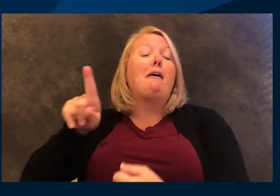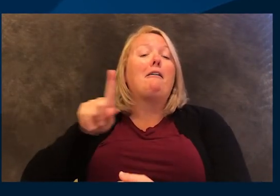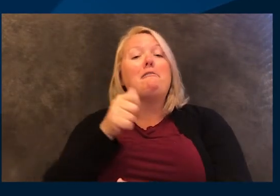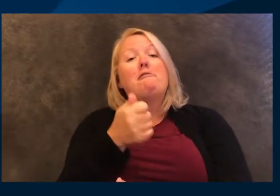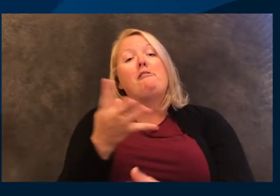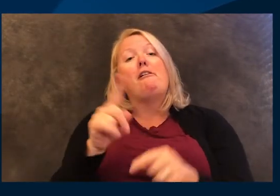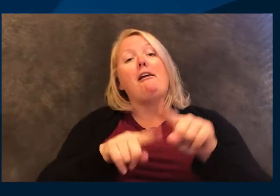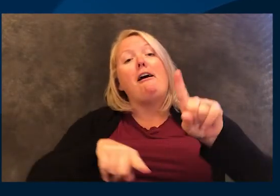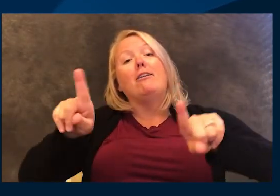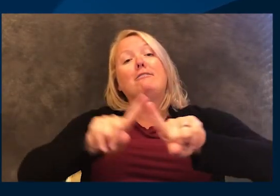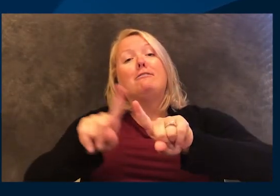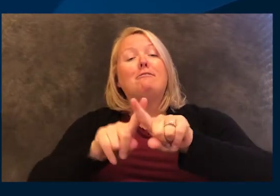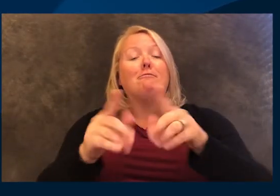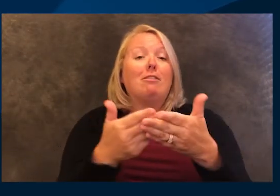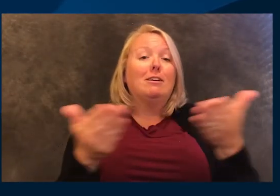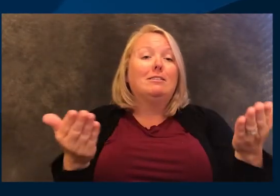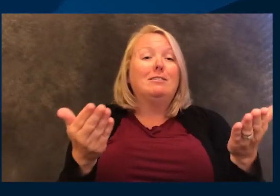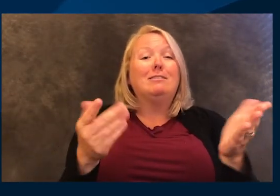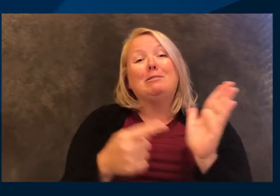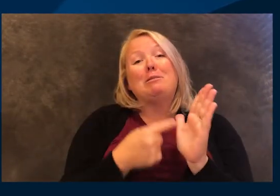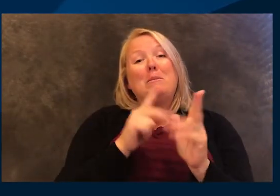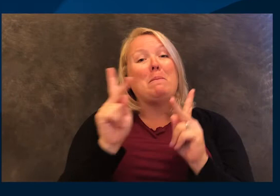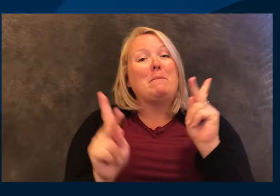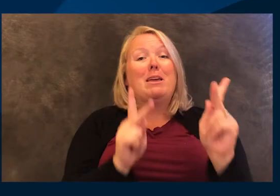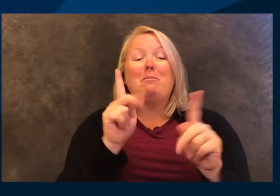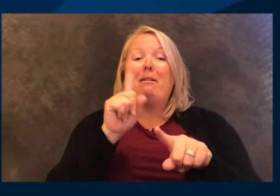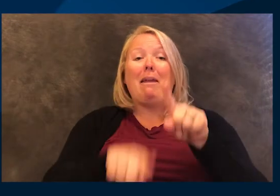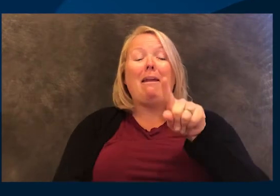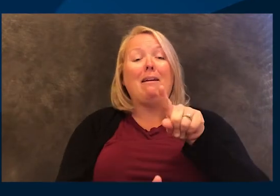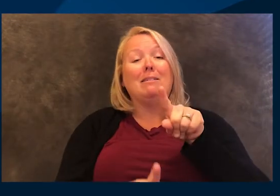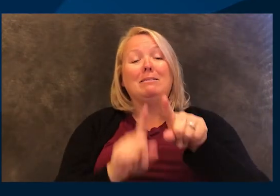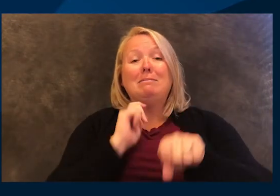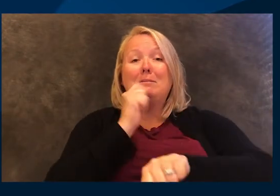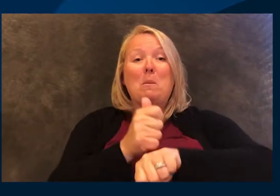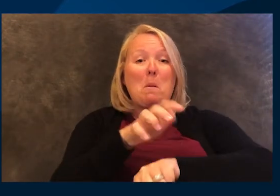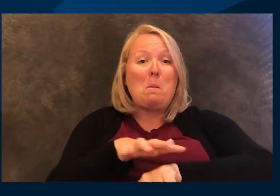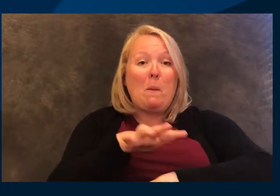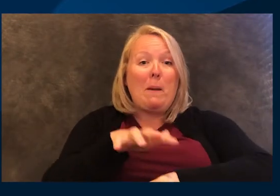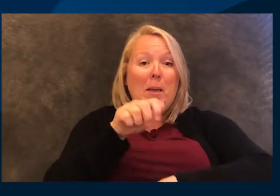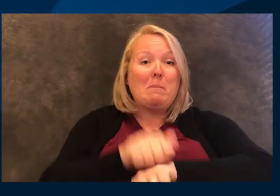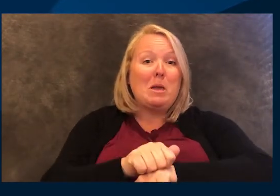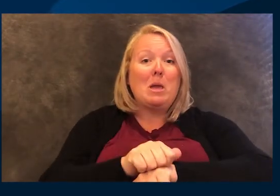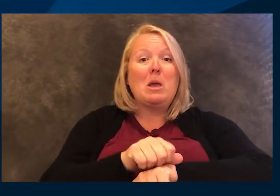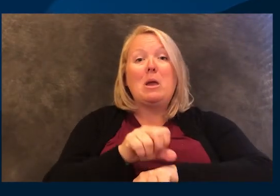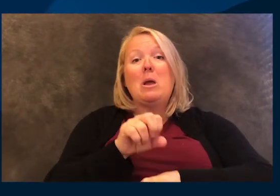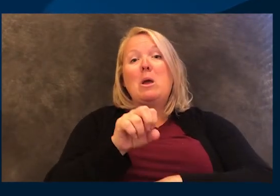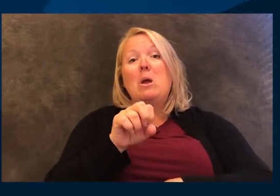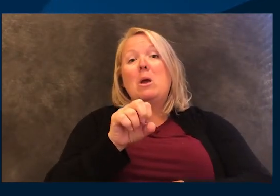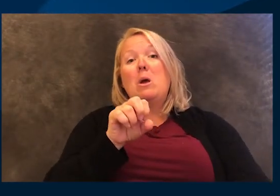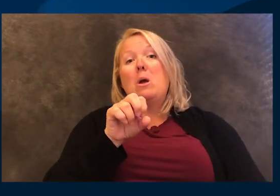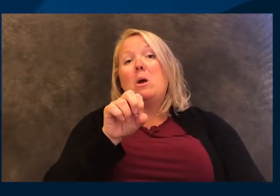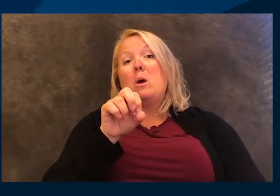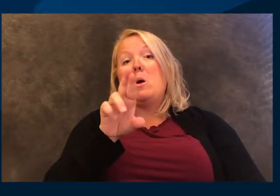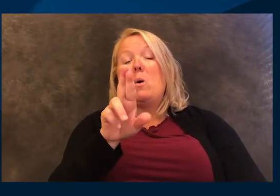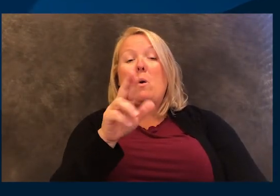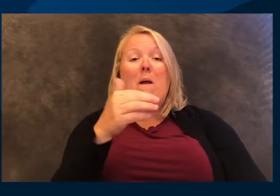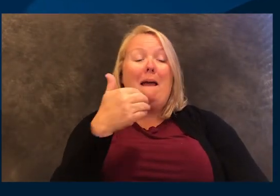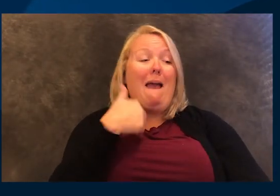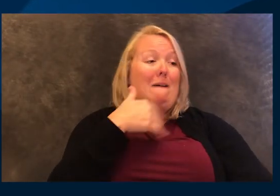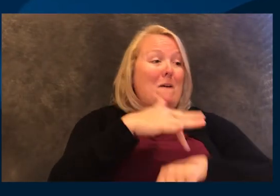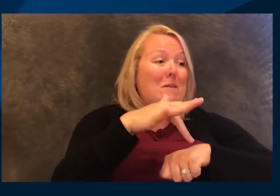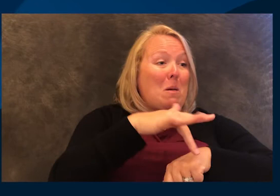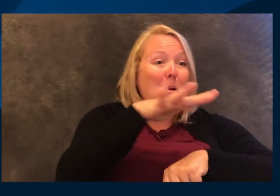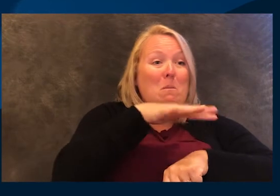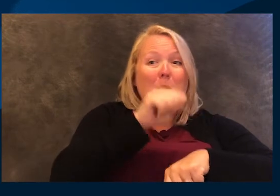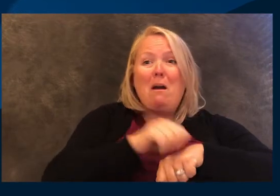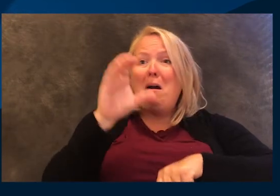things. Sometimes people are unable to get an appointment or have trouble with the need to scour and find available